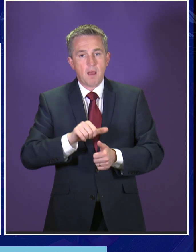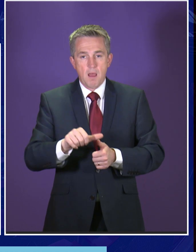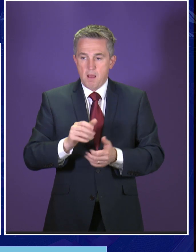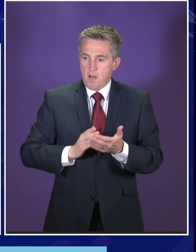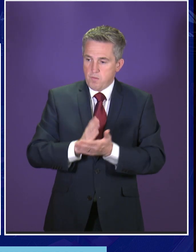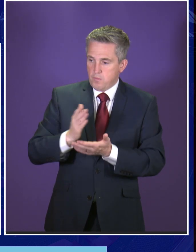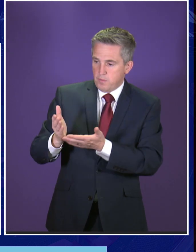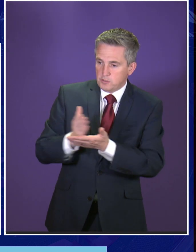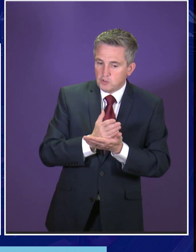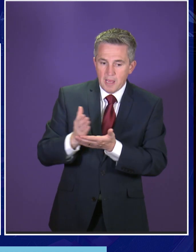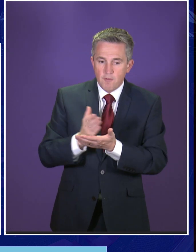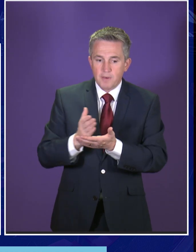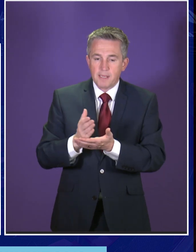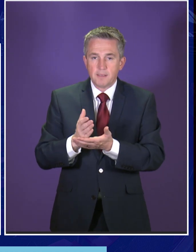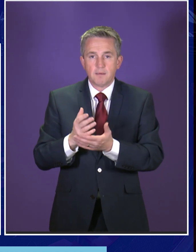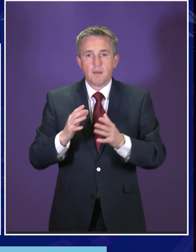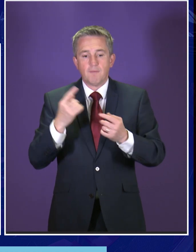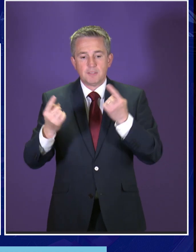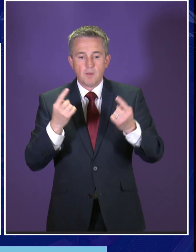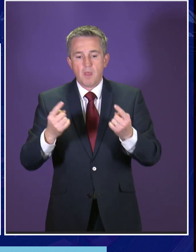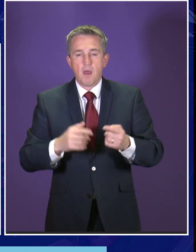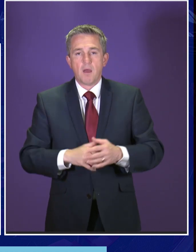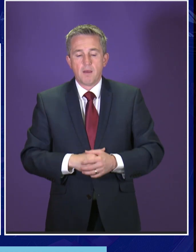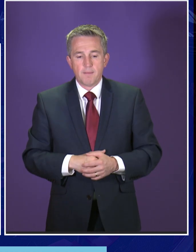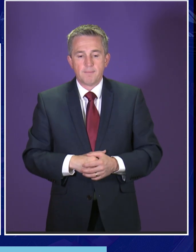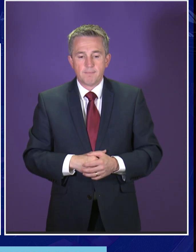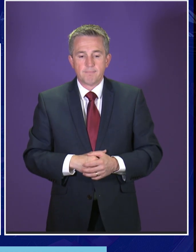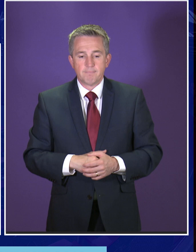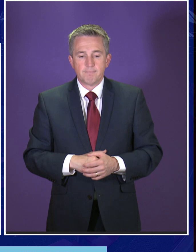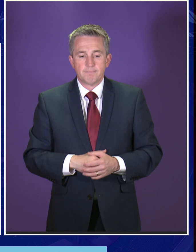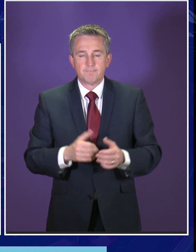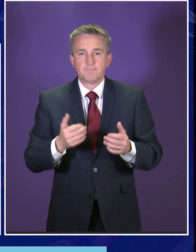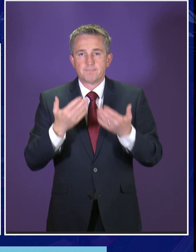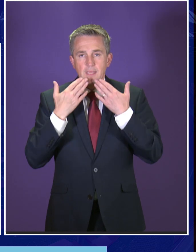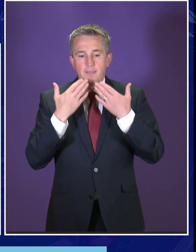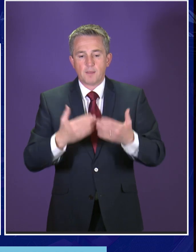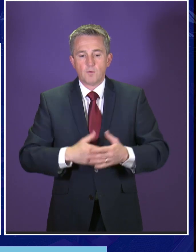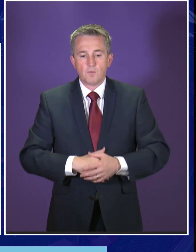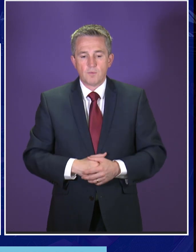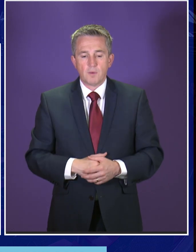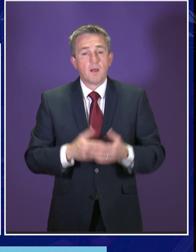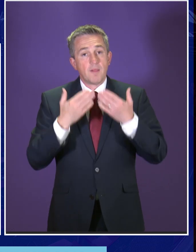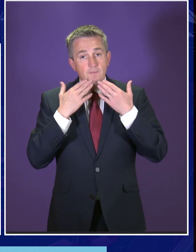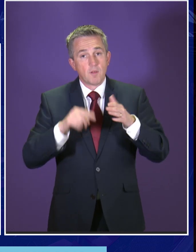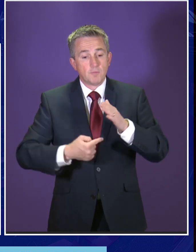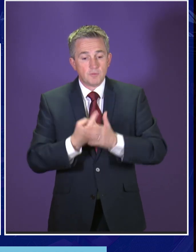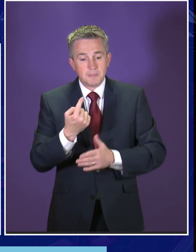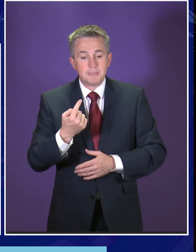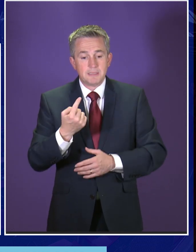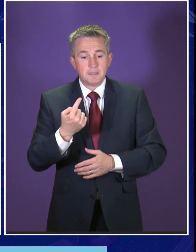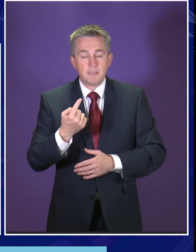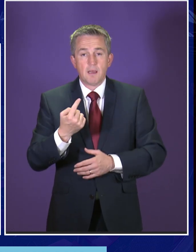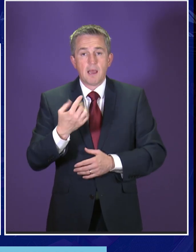and distinctiveness of the offerings." So this is what I have to say. Thank you for the opportunity and also